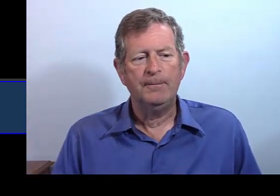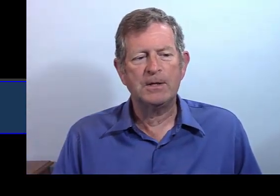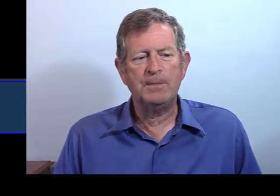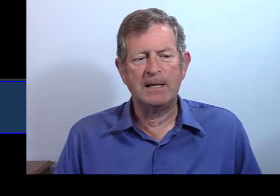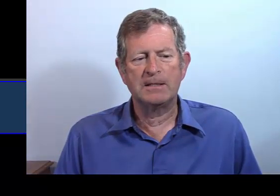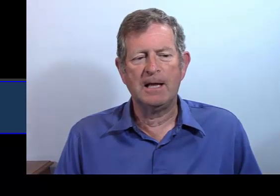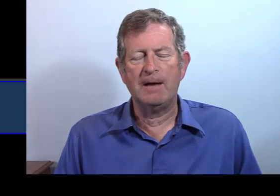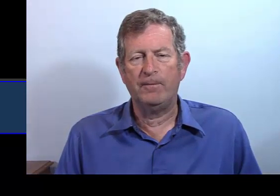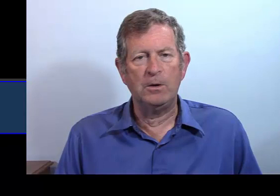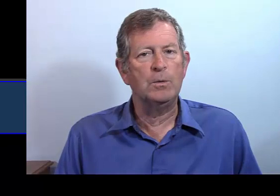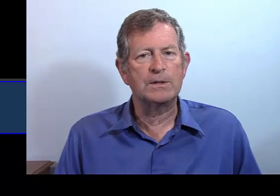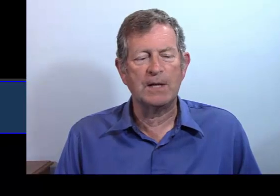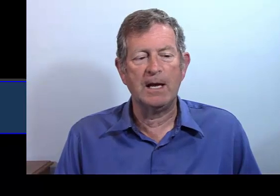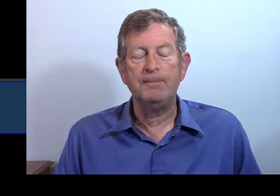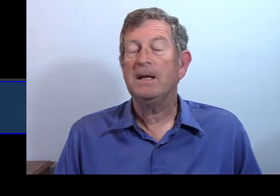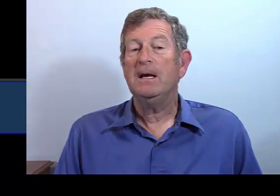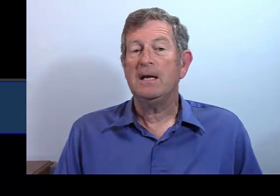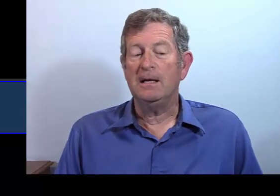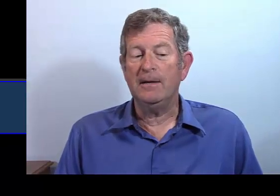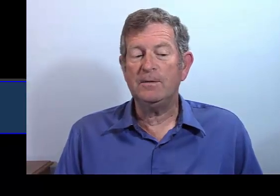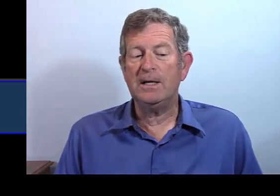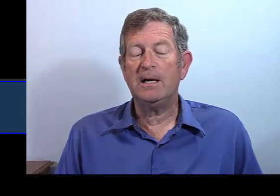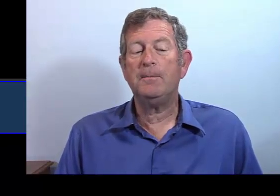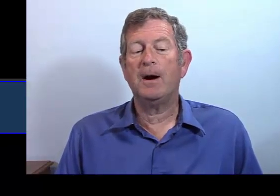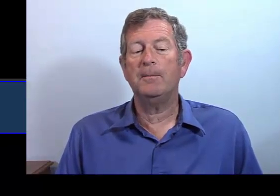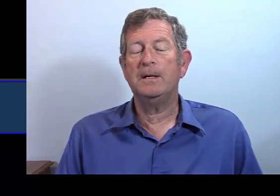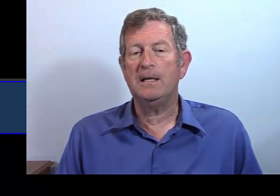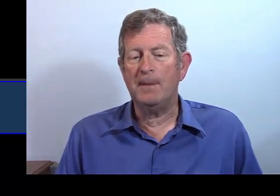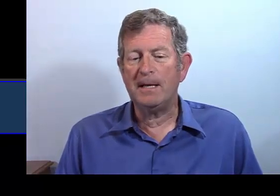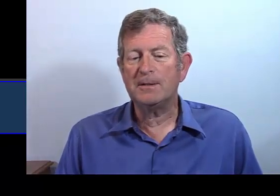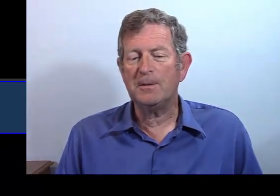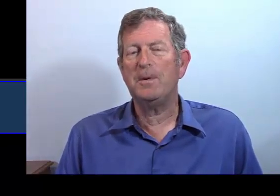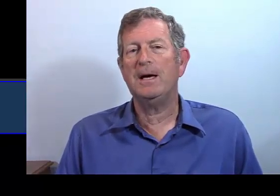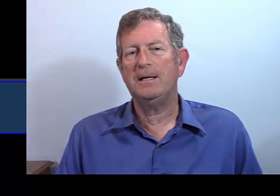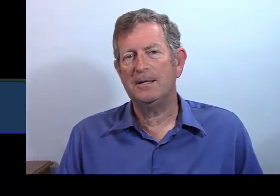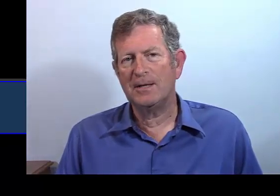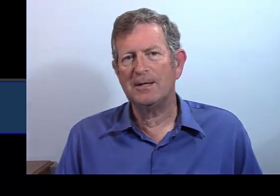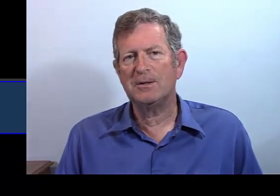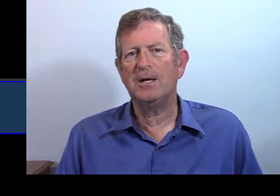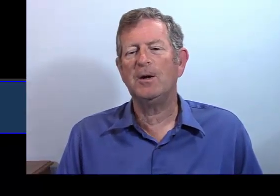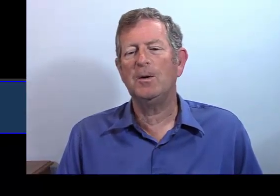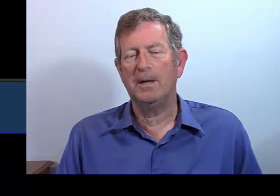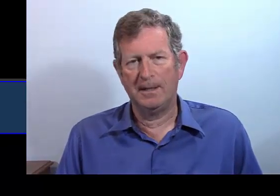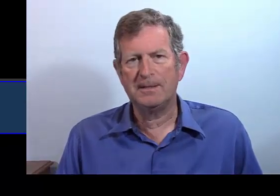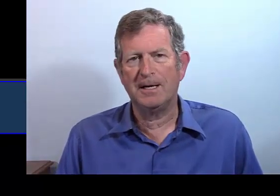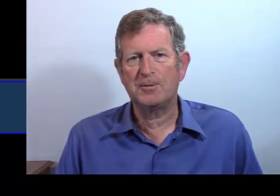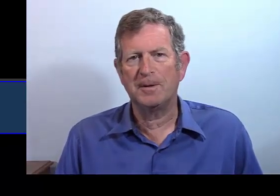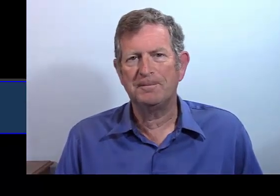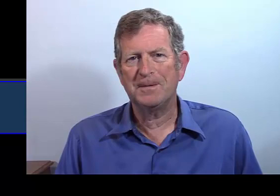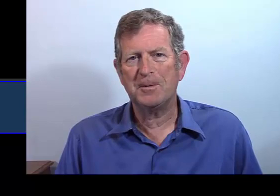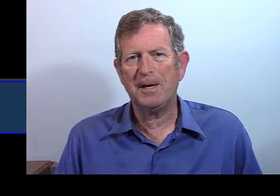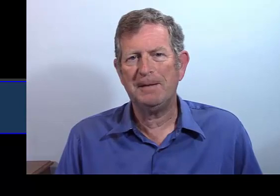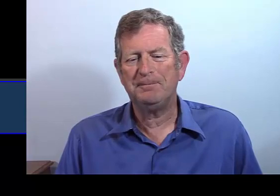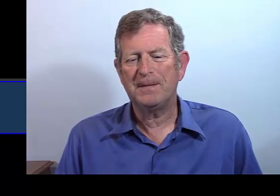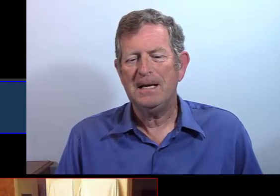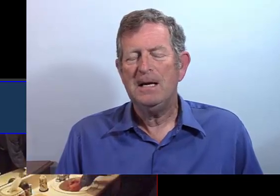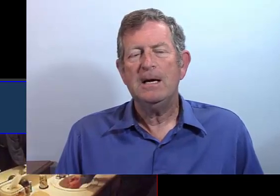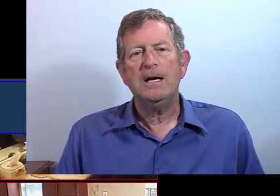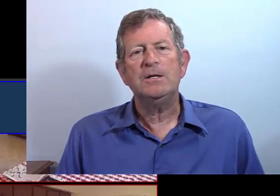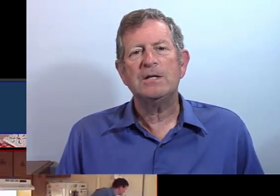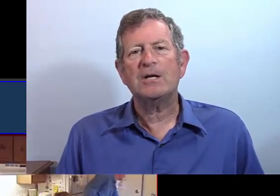about this man's life. And you will say, he lives in an apartment, he makes the bed, he says hello, etc.